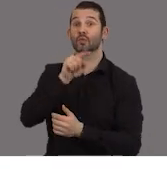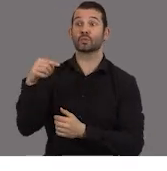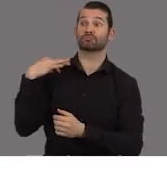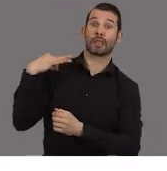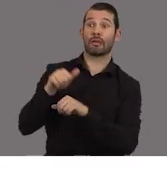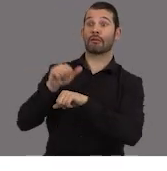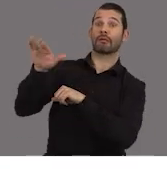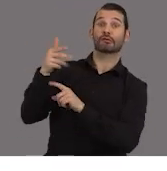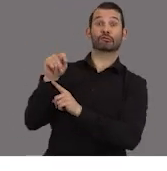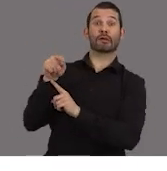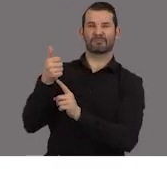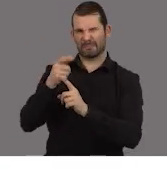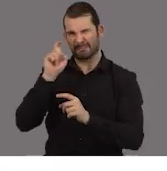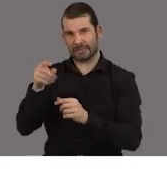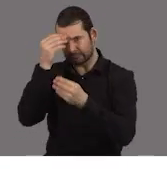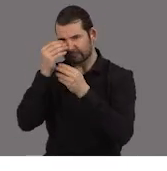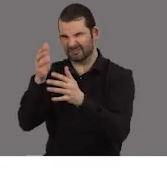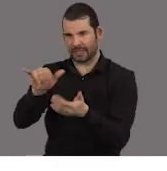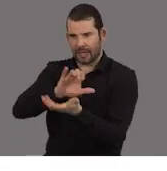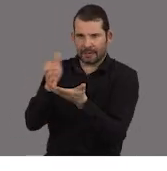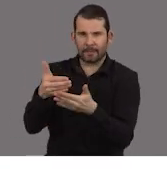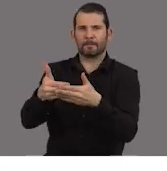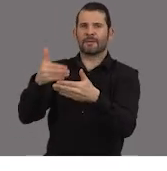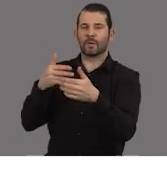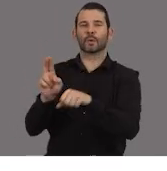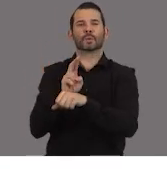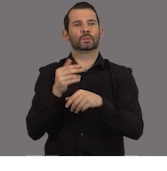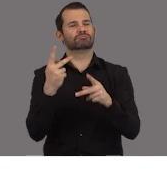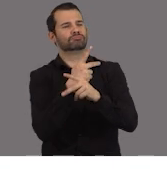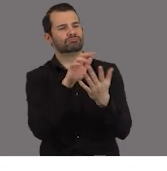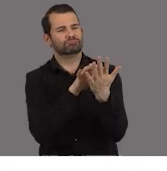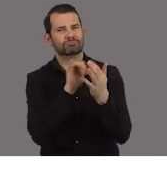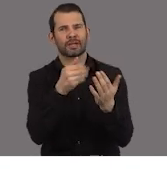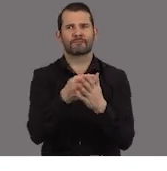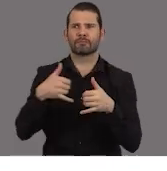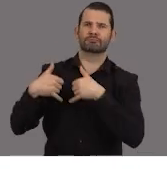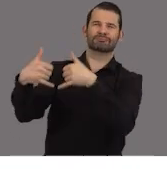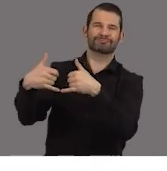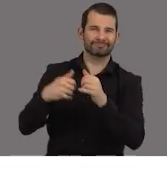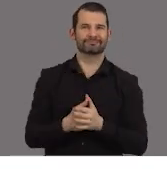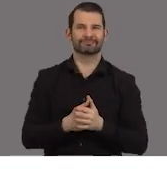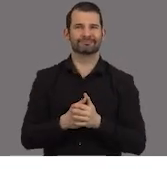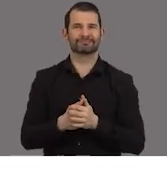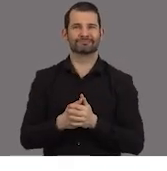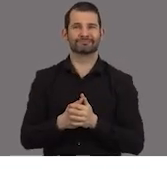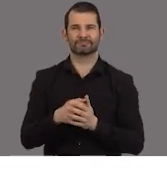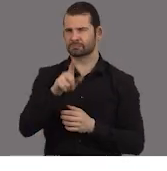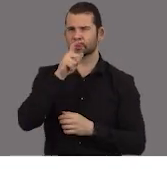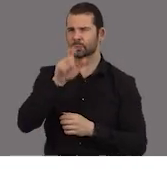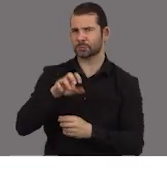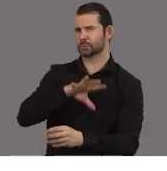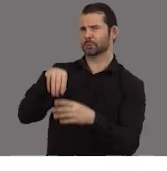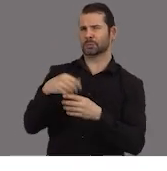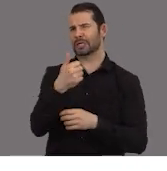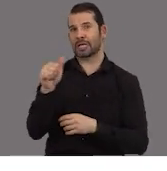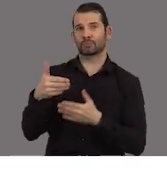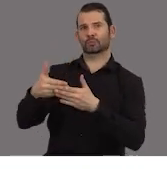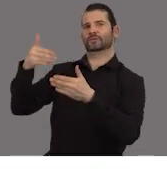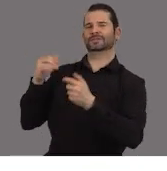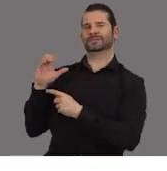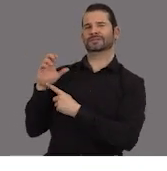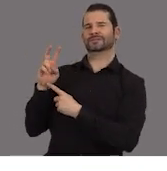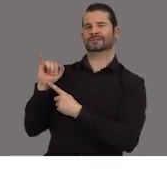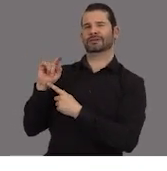All grant applicants must disclose this amount because it's used to calculate funding. You don't need to include